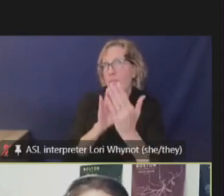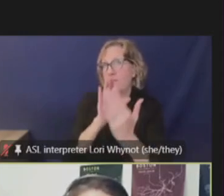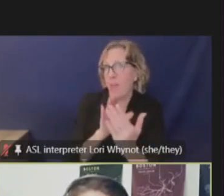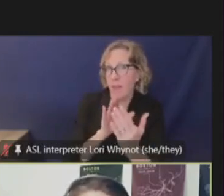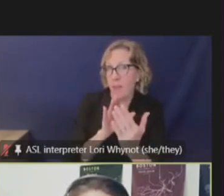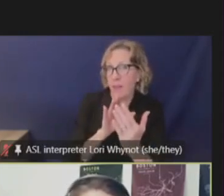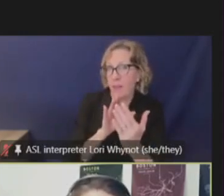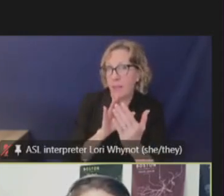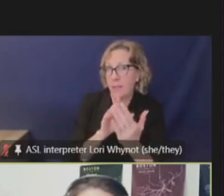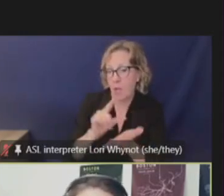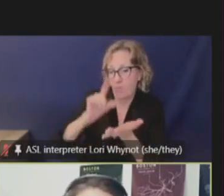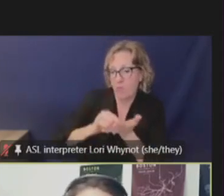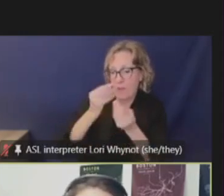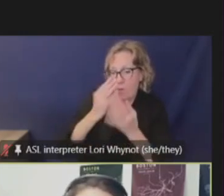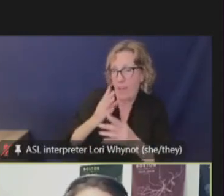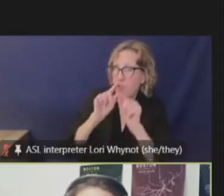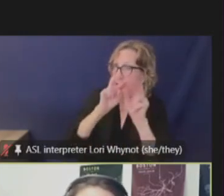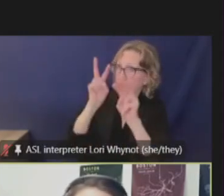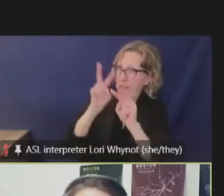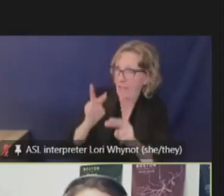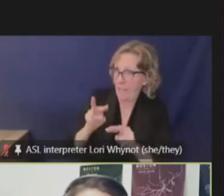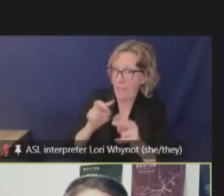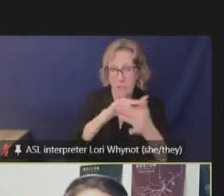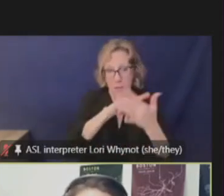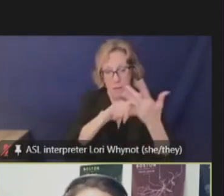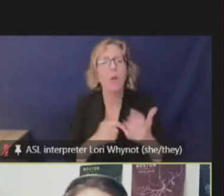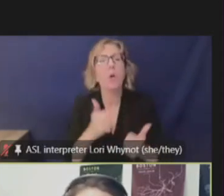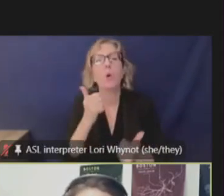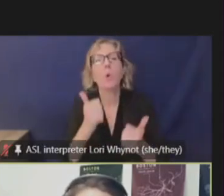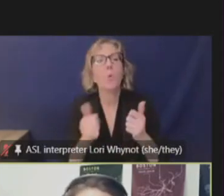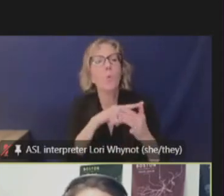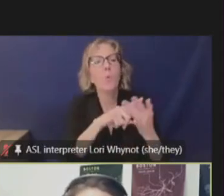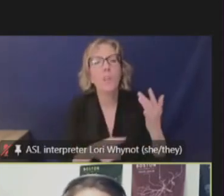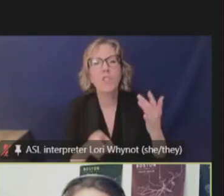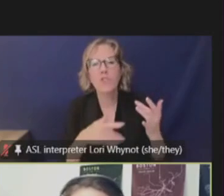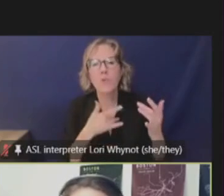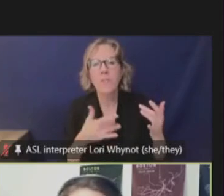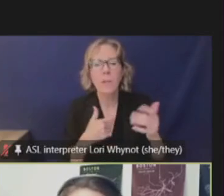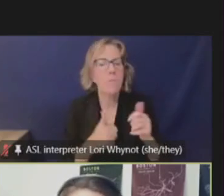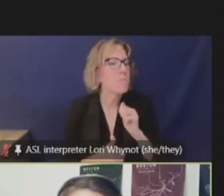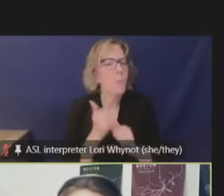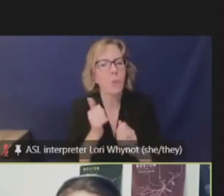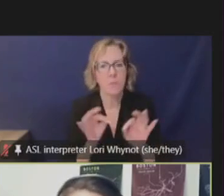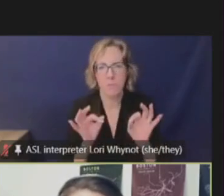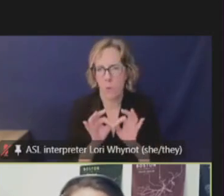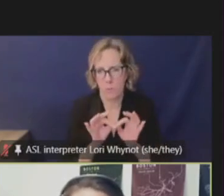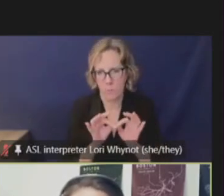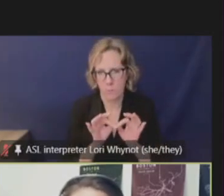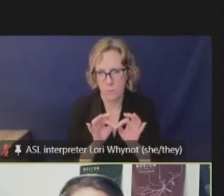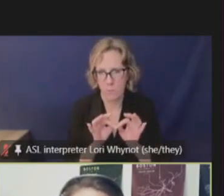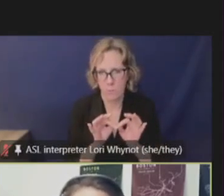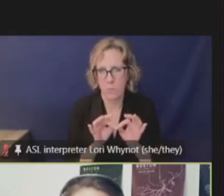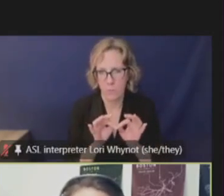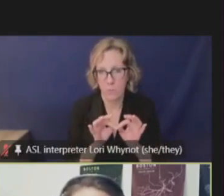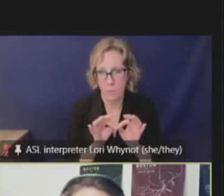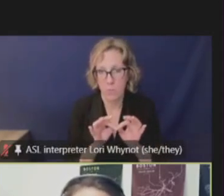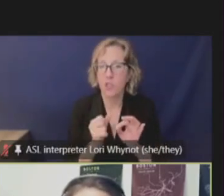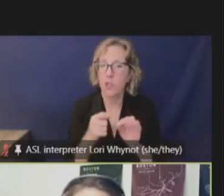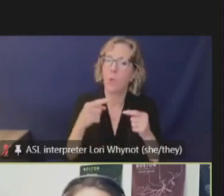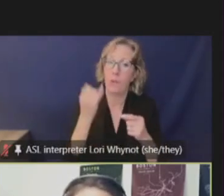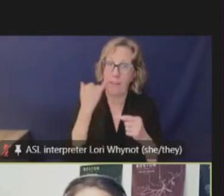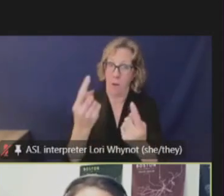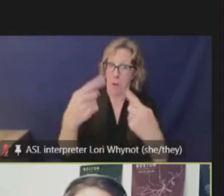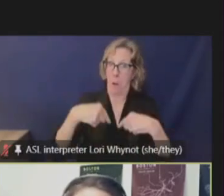which of those methods do you think are most important for us to spend time on to talk through during these focus